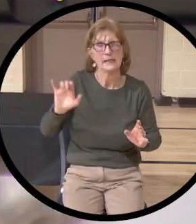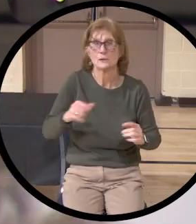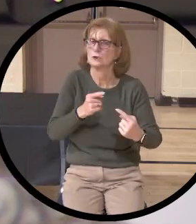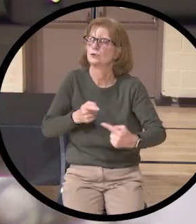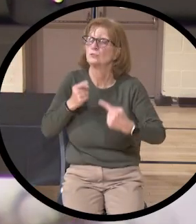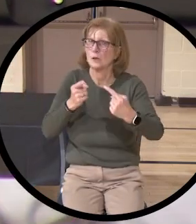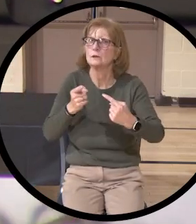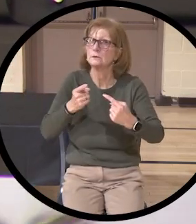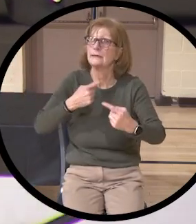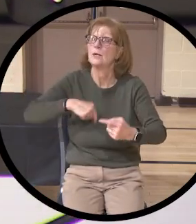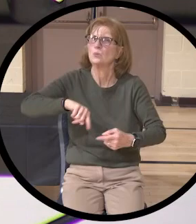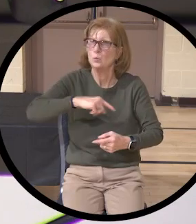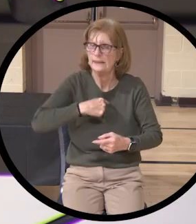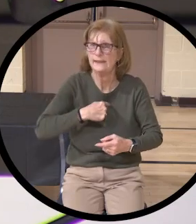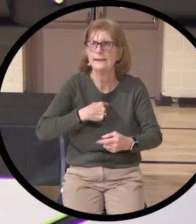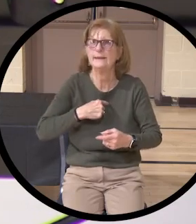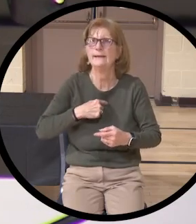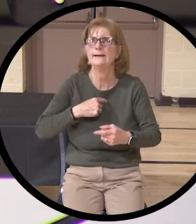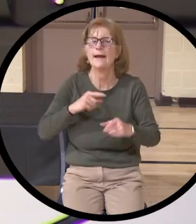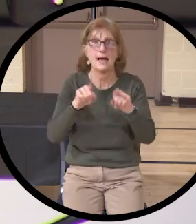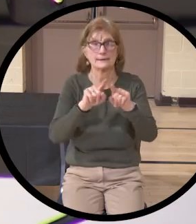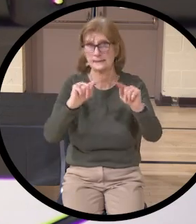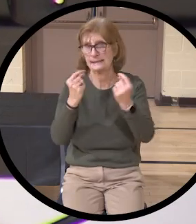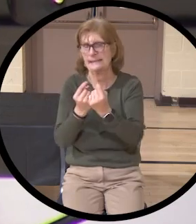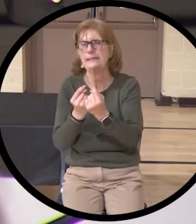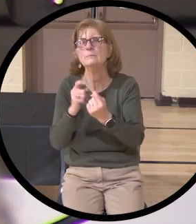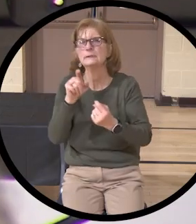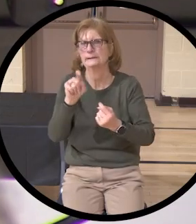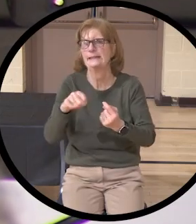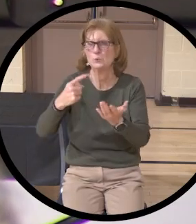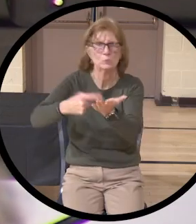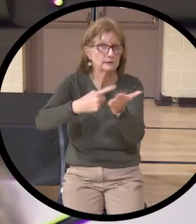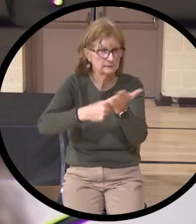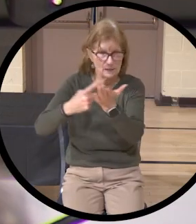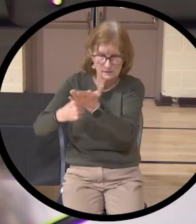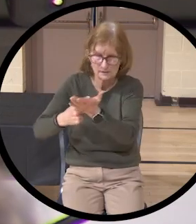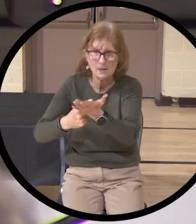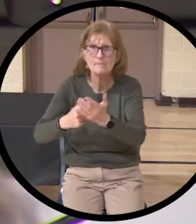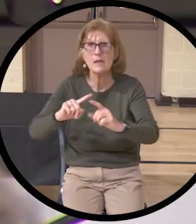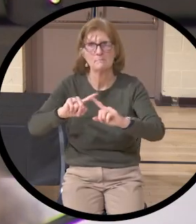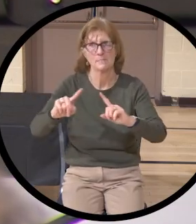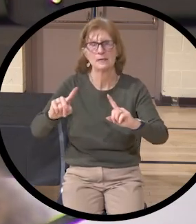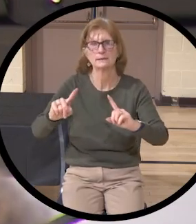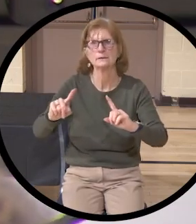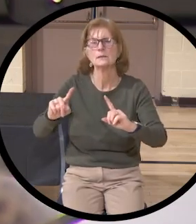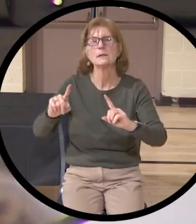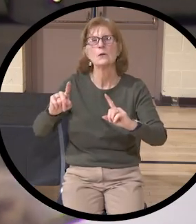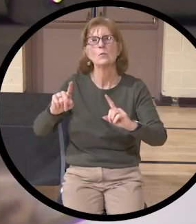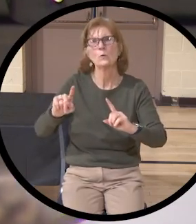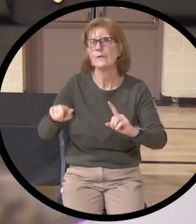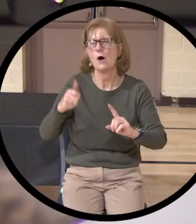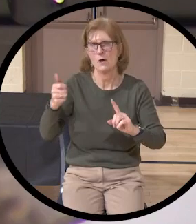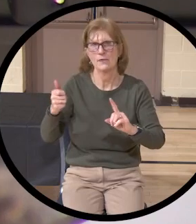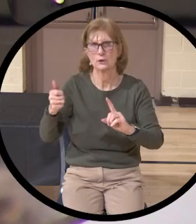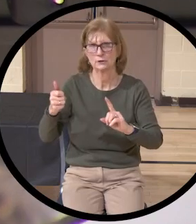that I think the traffic calming team will face for a while, but hopefully with the layered method of just one intervention